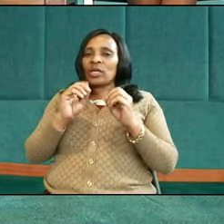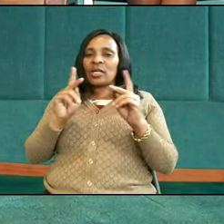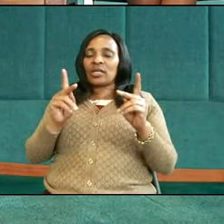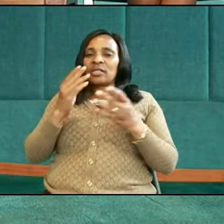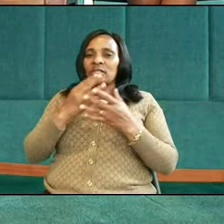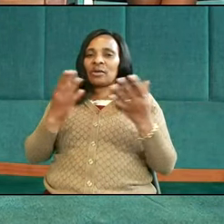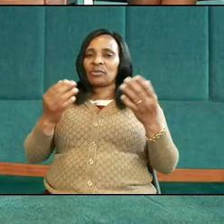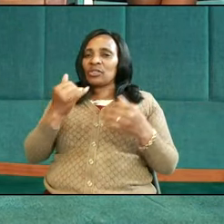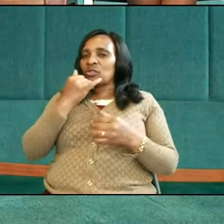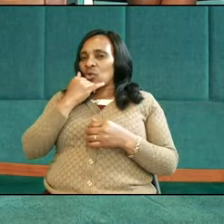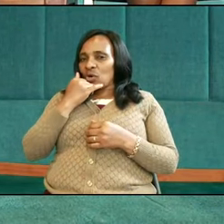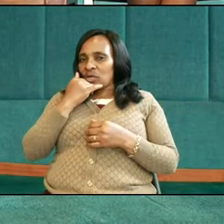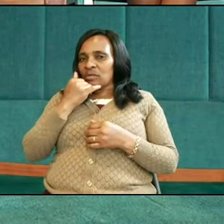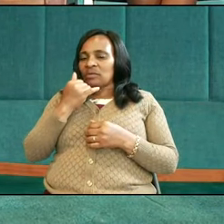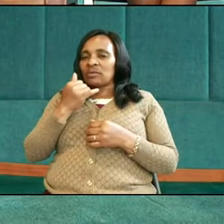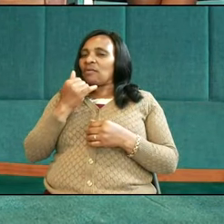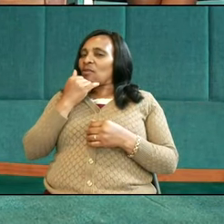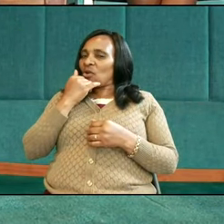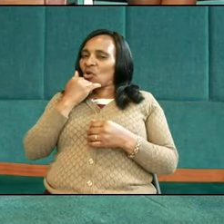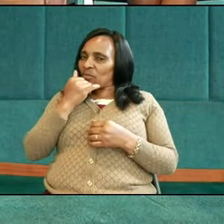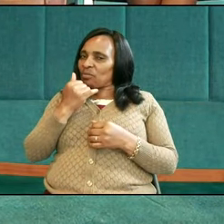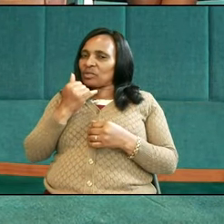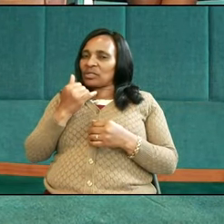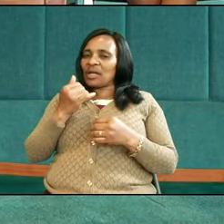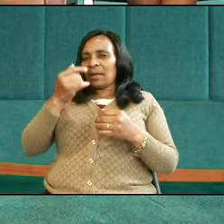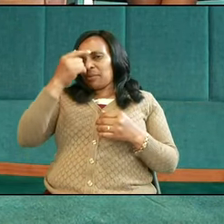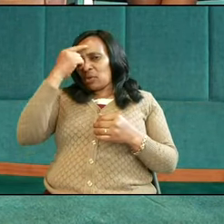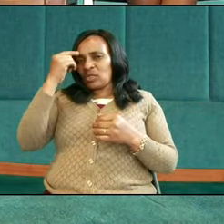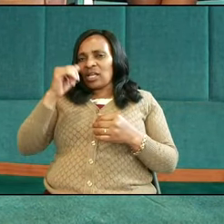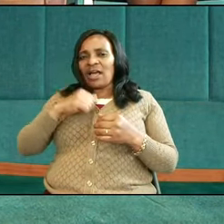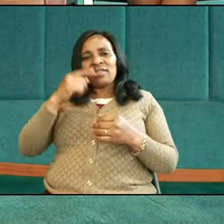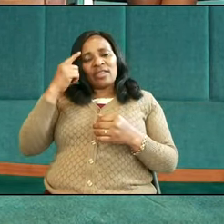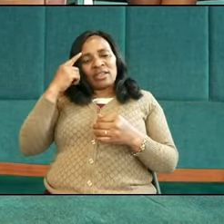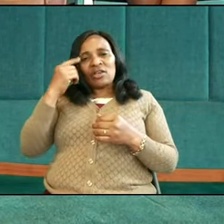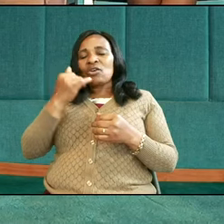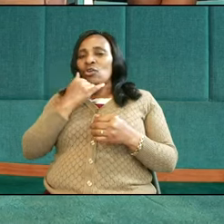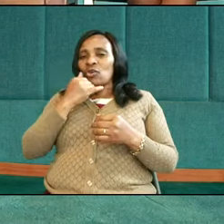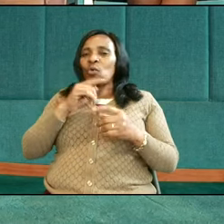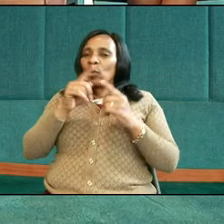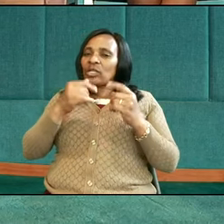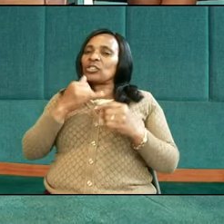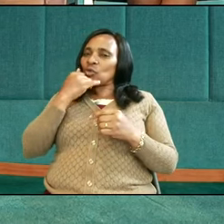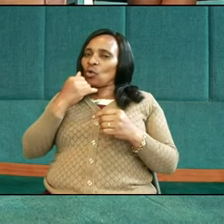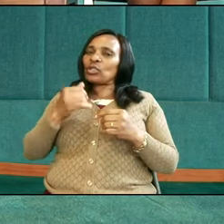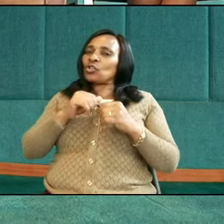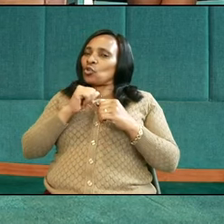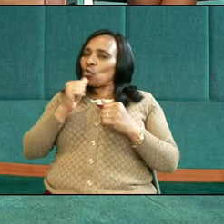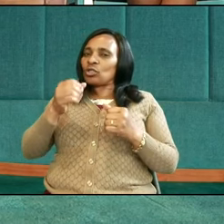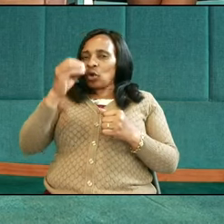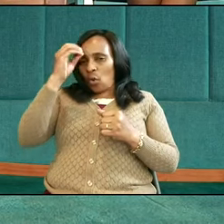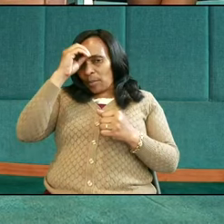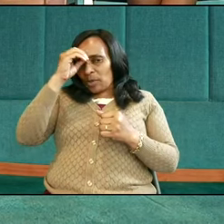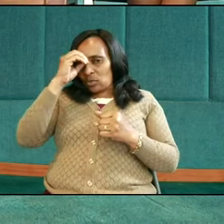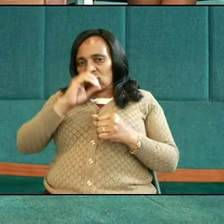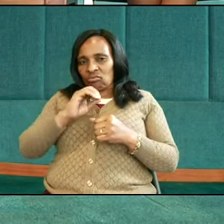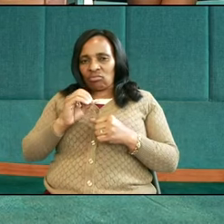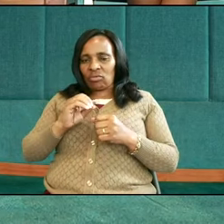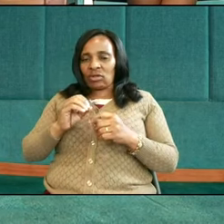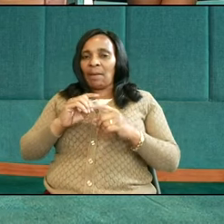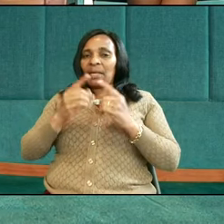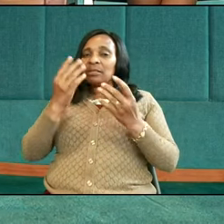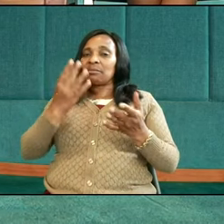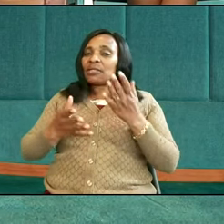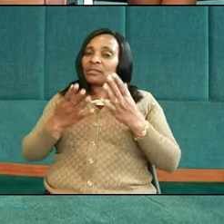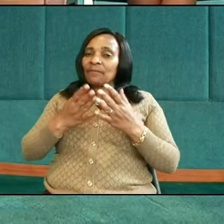if something's wrong, as in wrong, not wrong because I think it's wrong, when it's wrong, that's not an opinion, in that it's